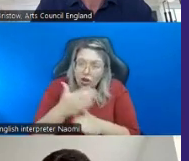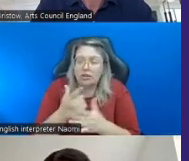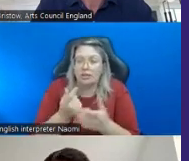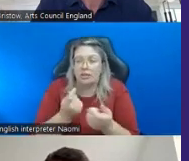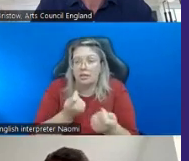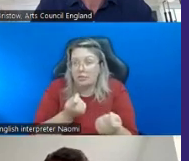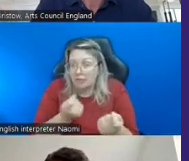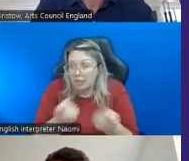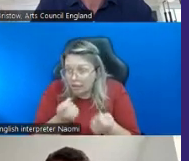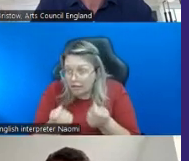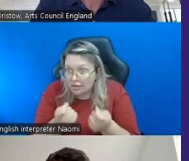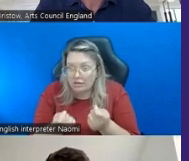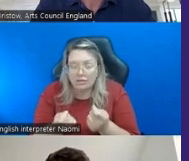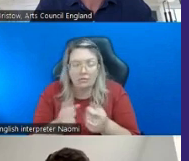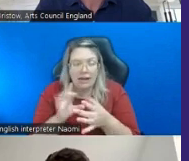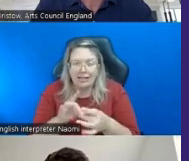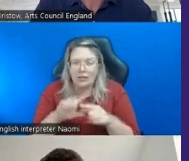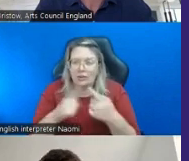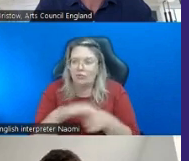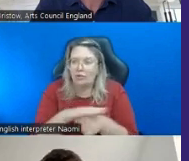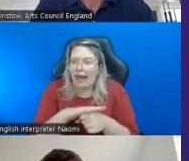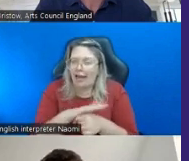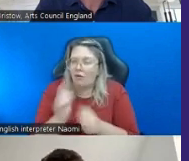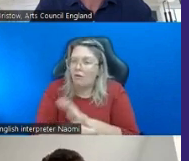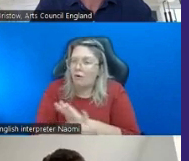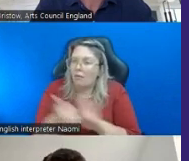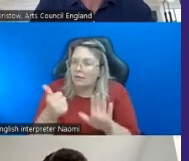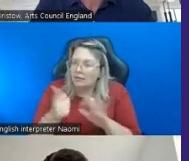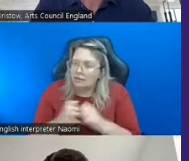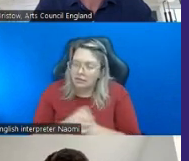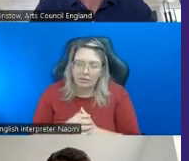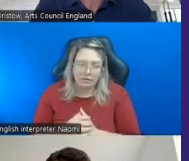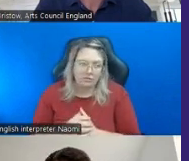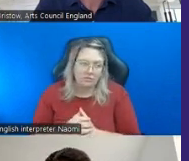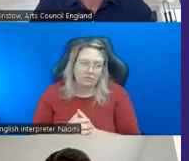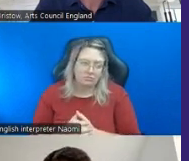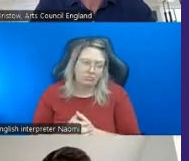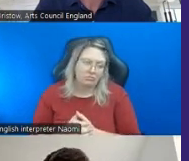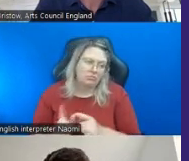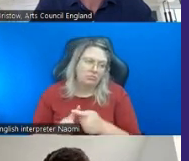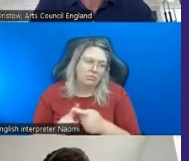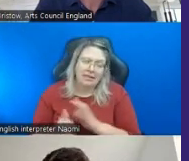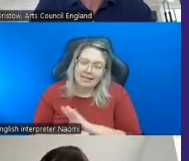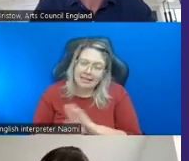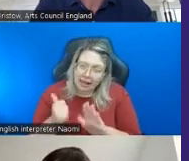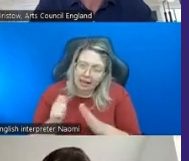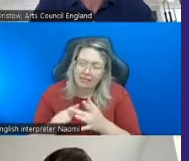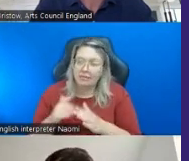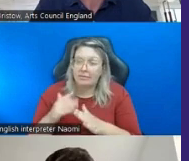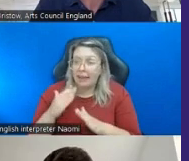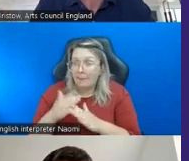linked to those areas of competence, like I mentioned, so that things like skills and employment